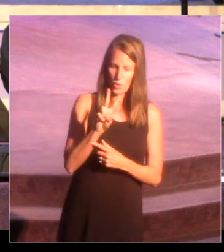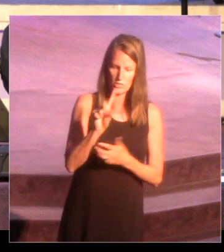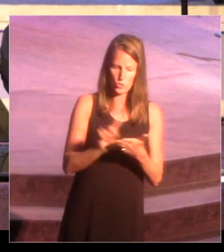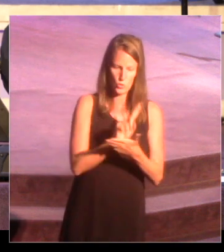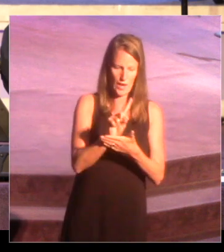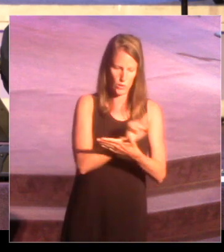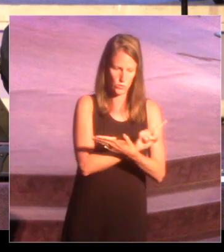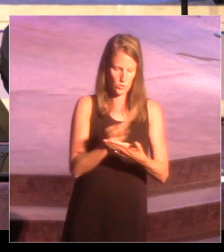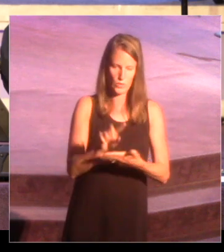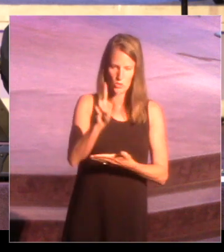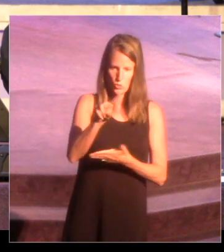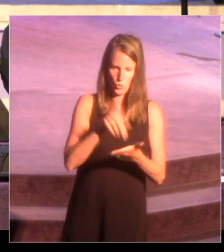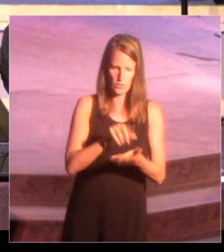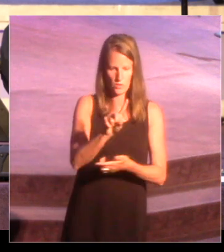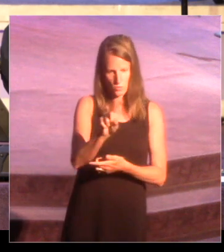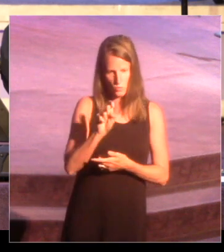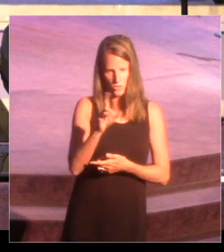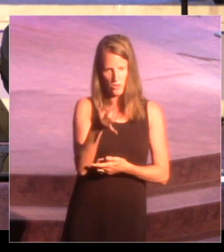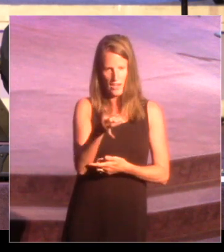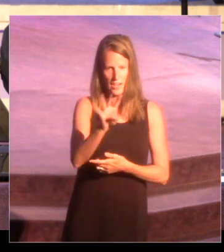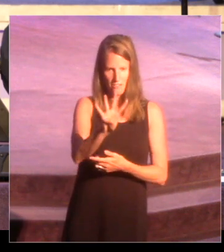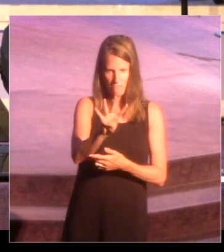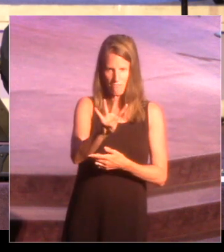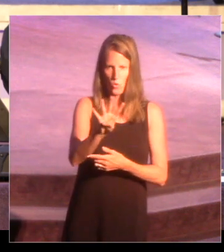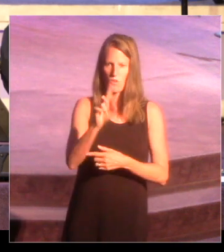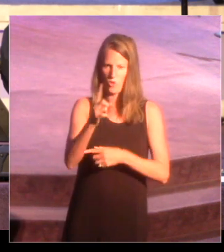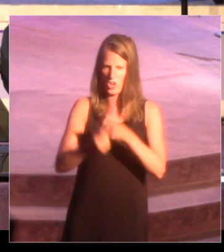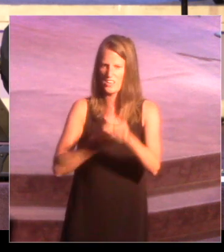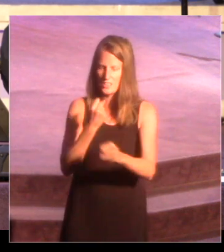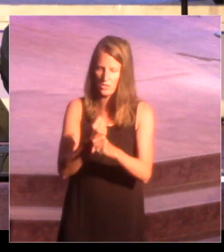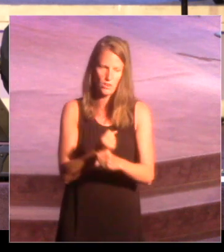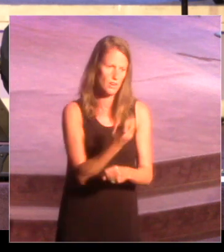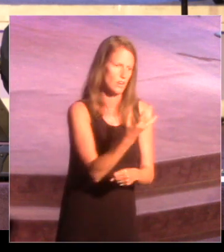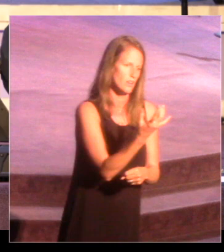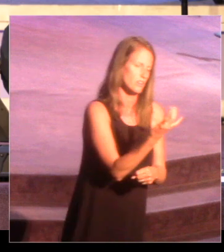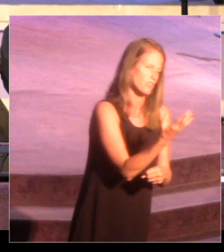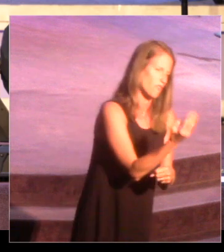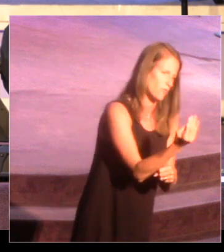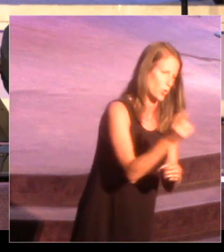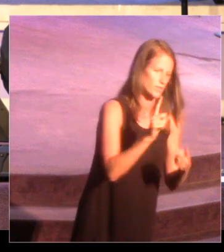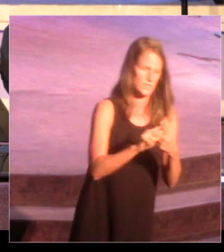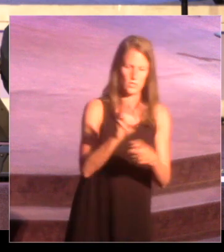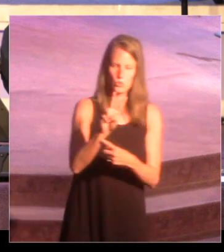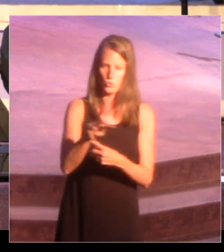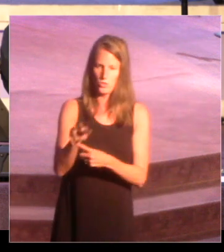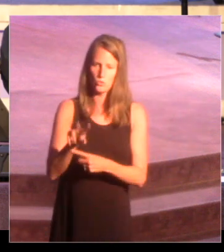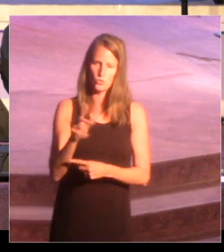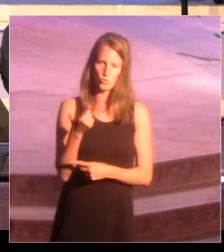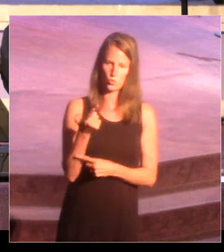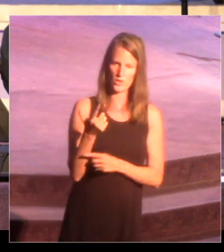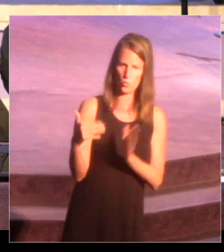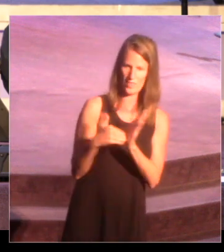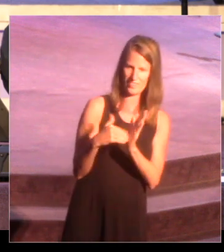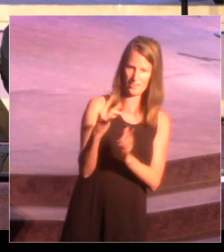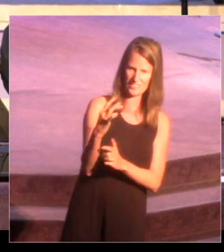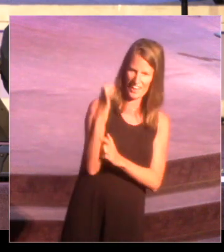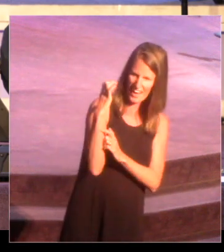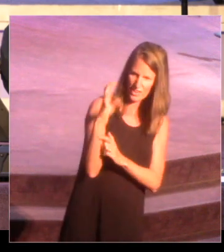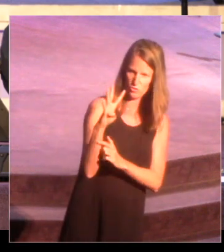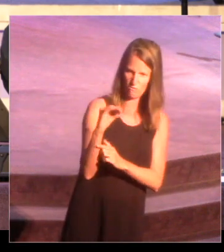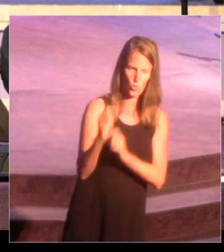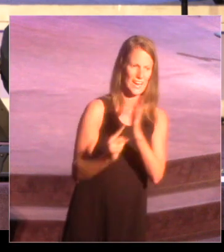week, 2,184 hours a year. So from the age of 13 to 22, that's 21,840